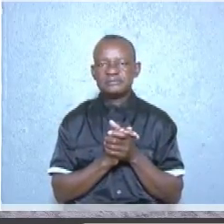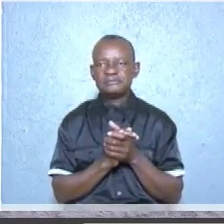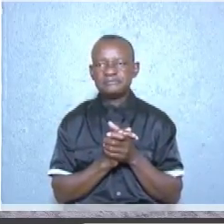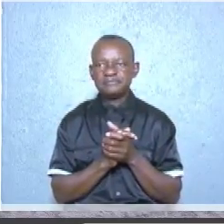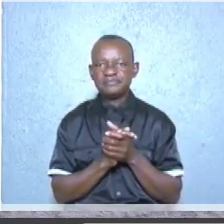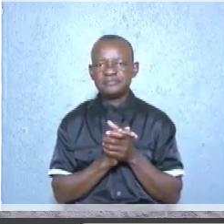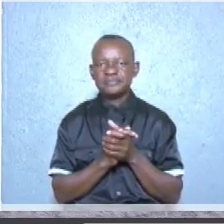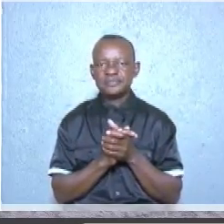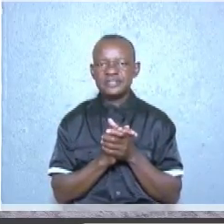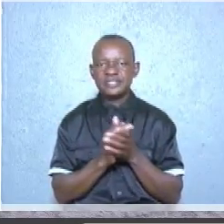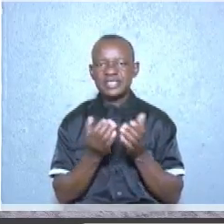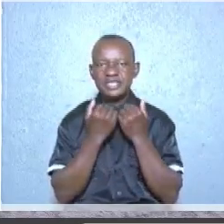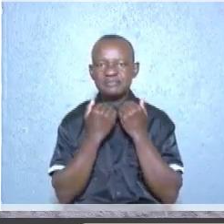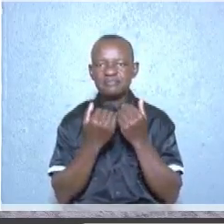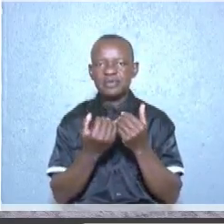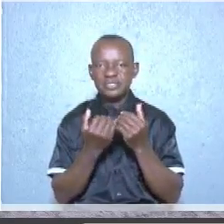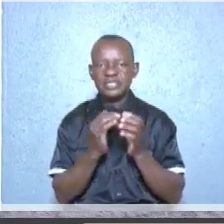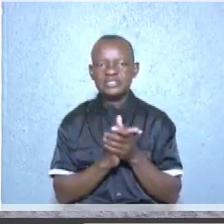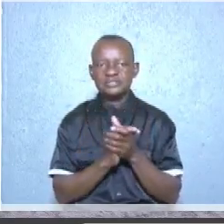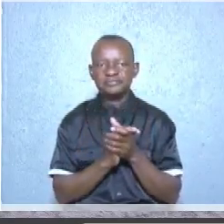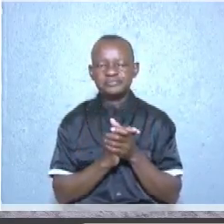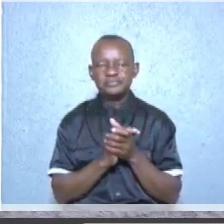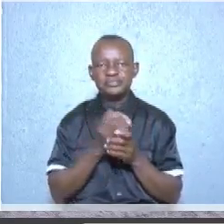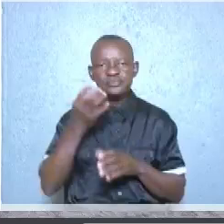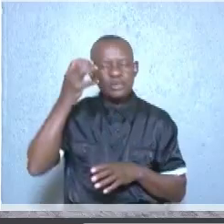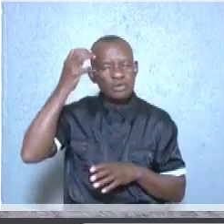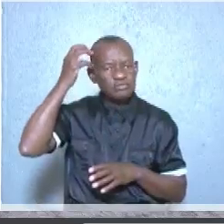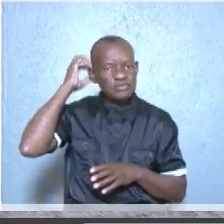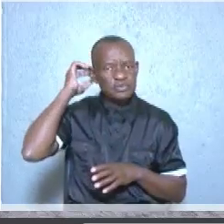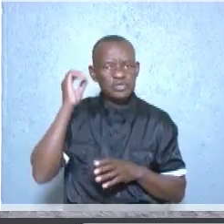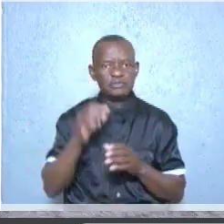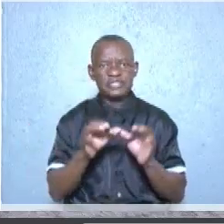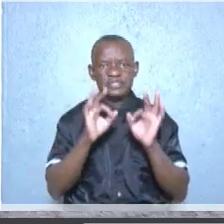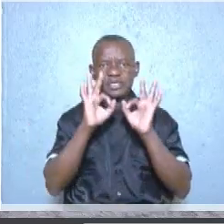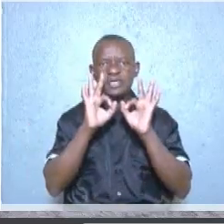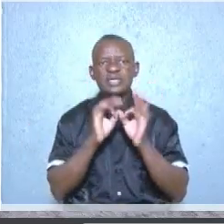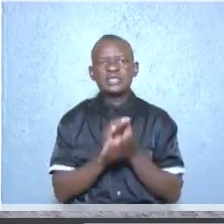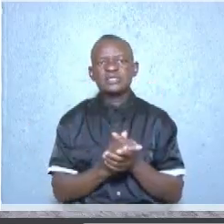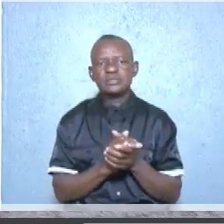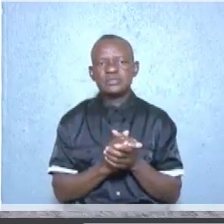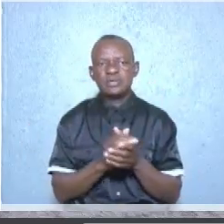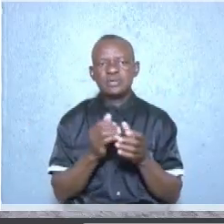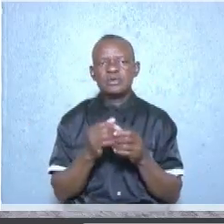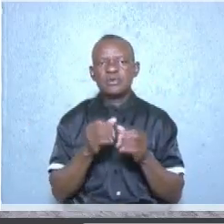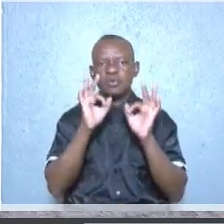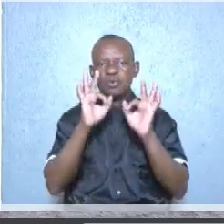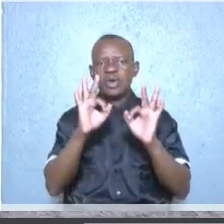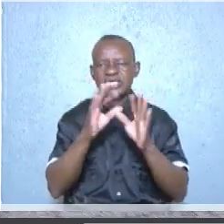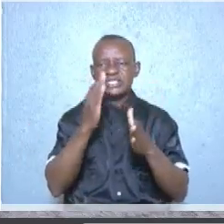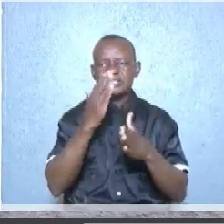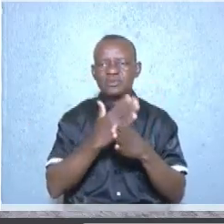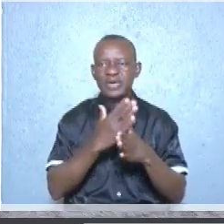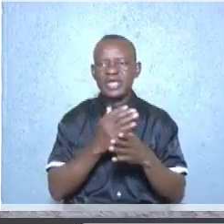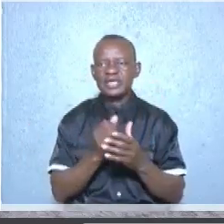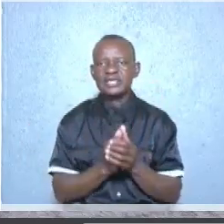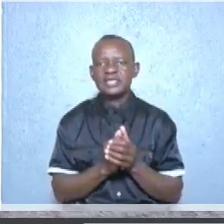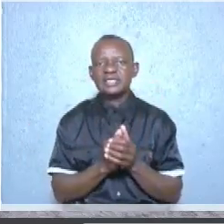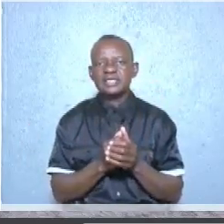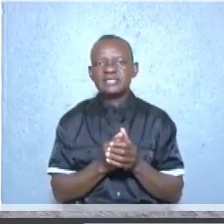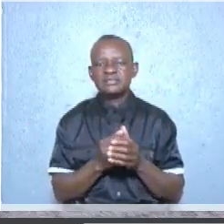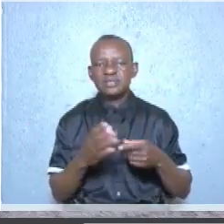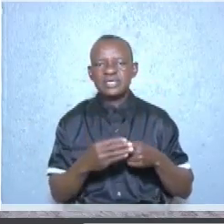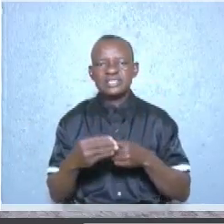labor system, ensuring that there is an equitable and just, employment and proper employment conditions for